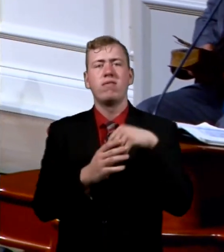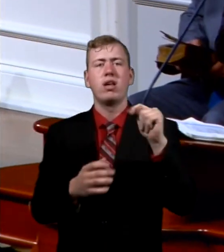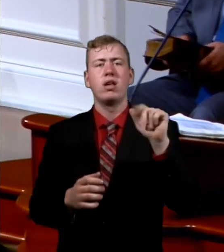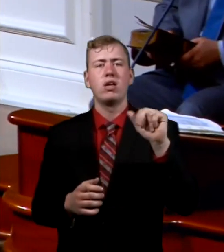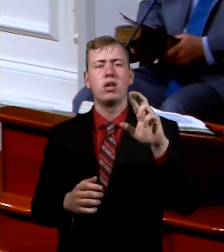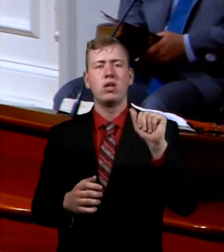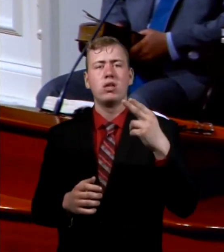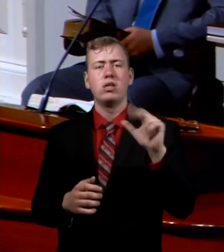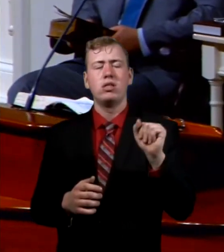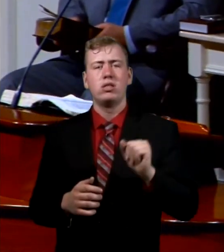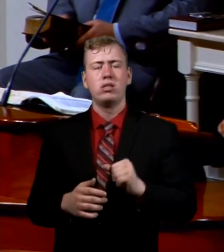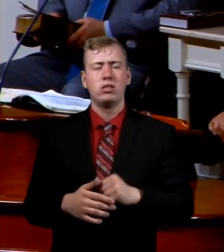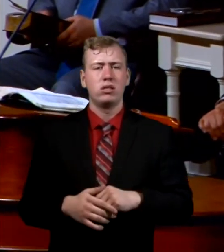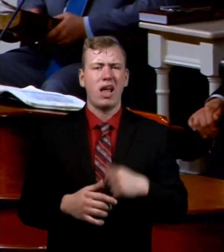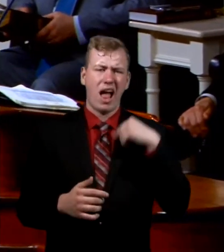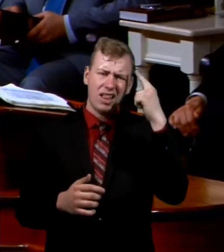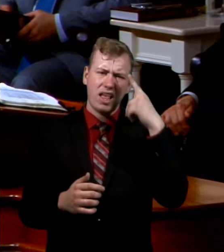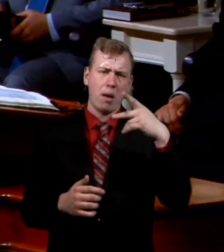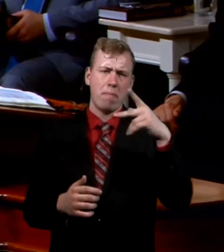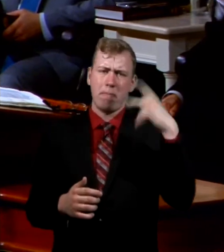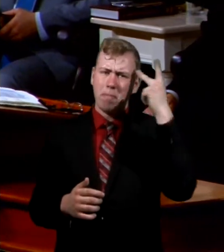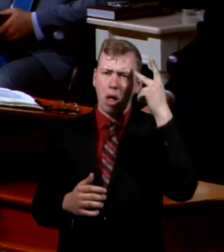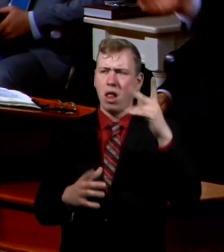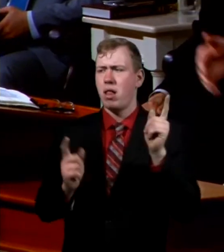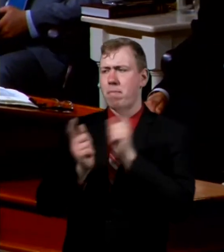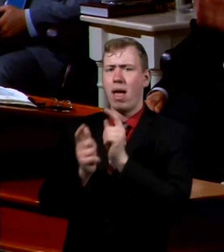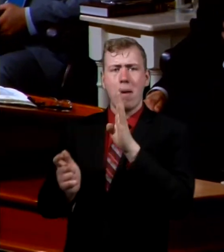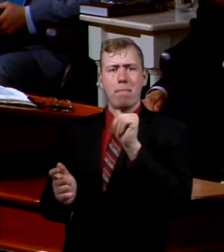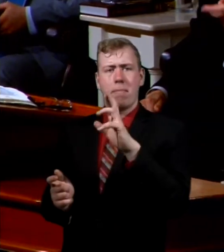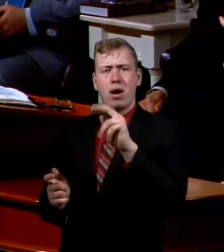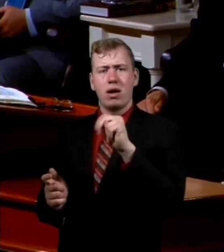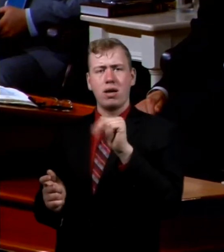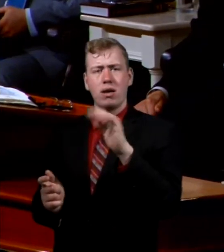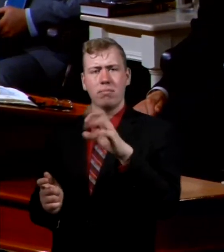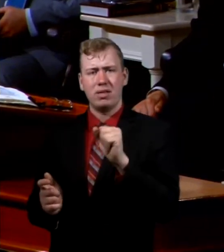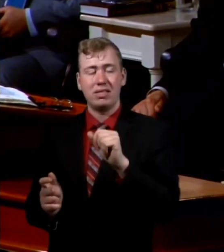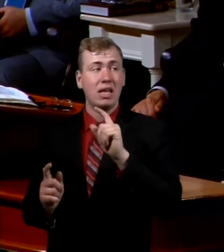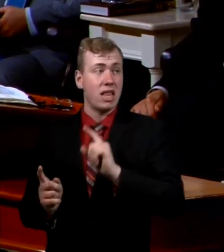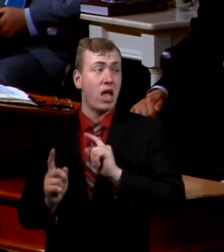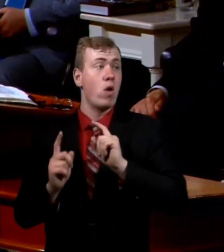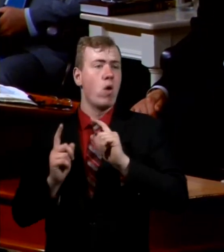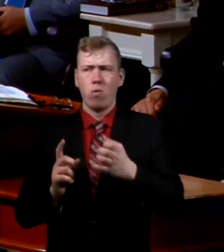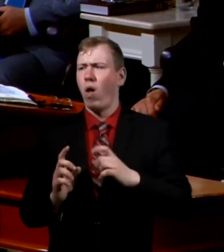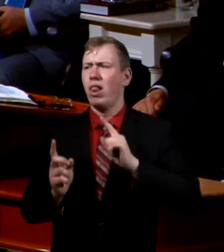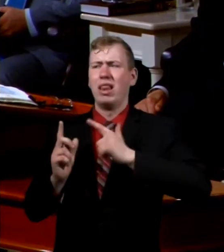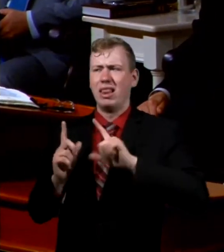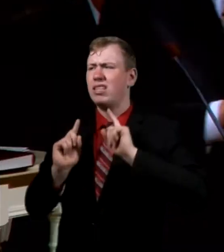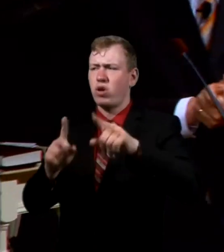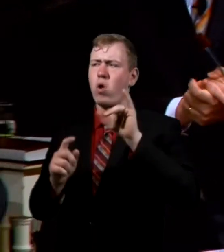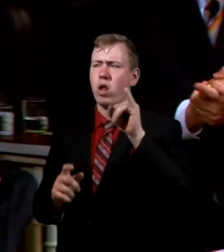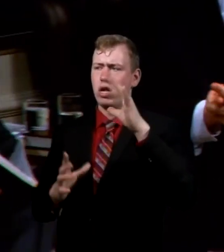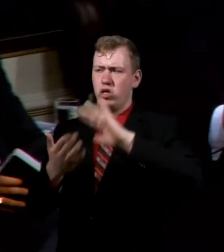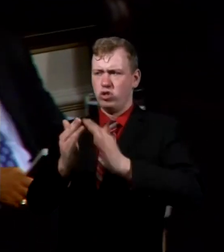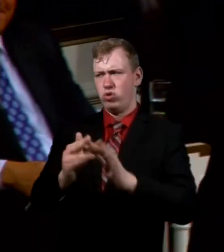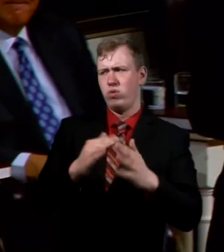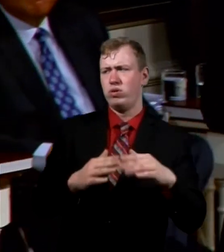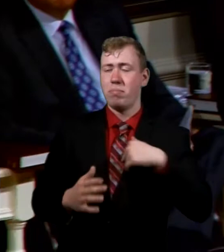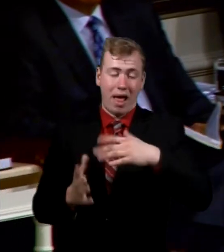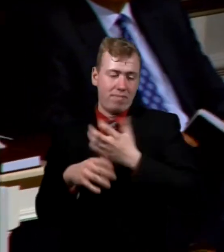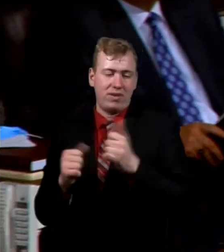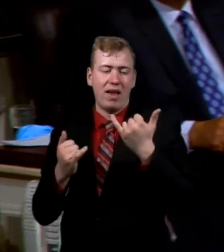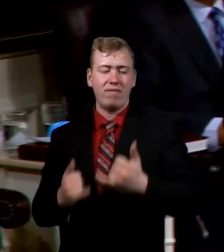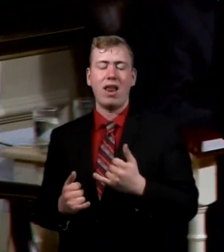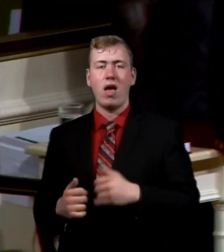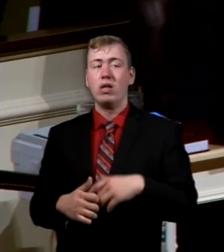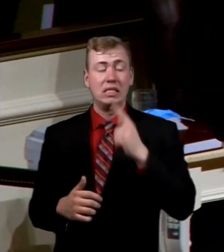I think he got to meet Barnabas. And they were going to go up to Jerusalem and say, okay, now, look, I'm saved now. And let me help you. These are a lot of things I've learned. And they said,